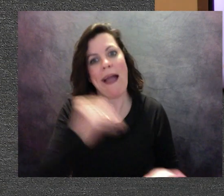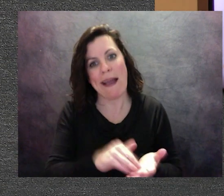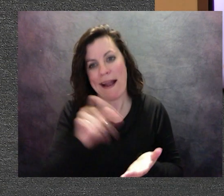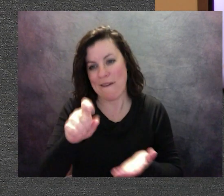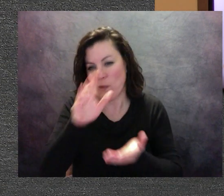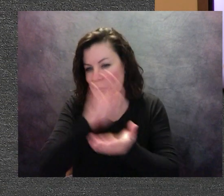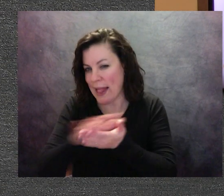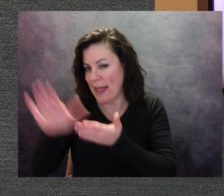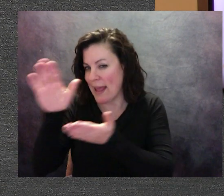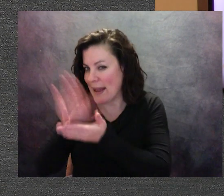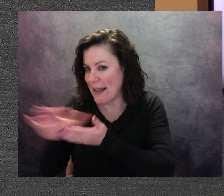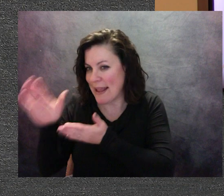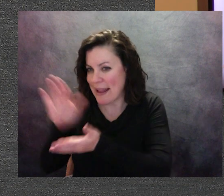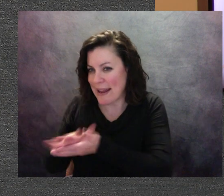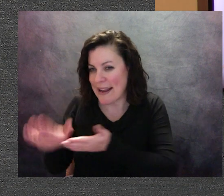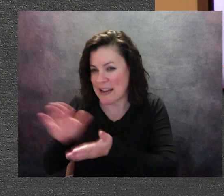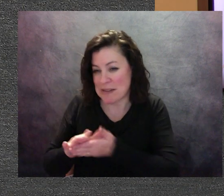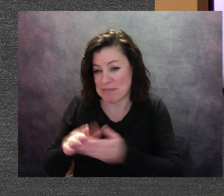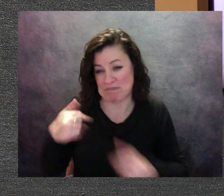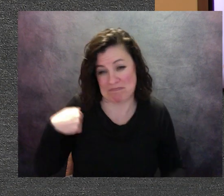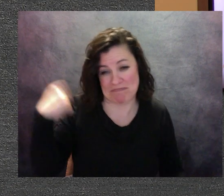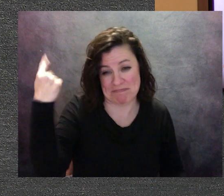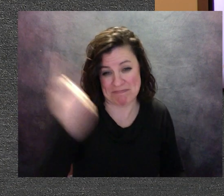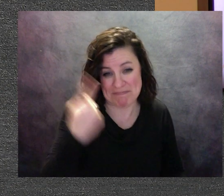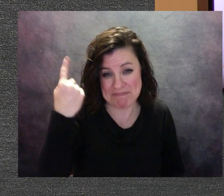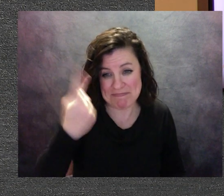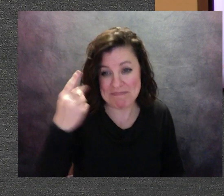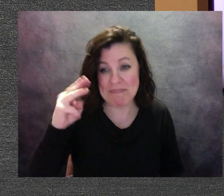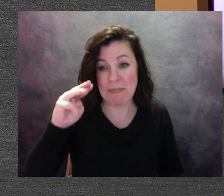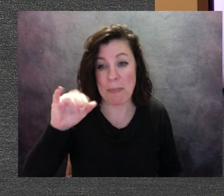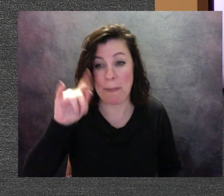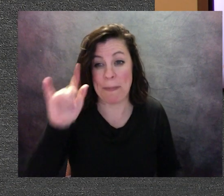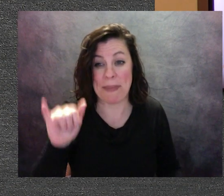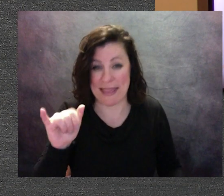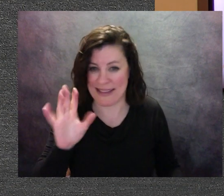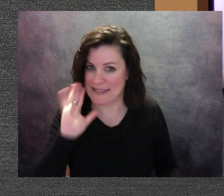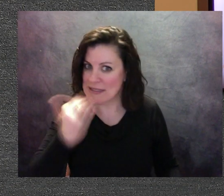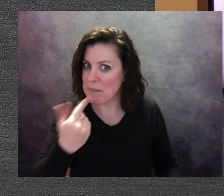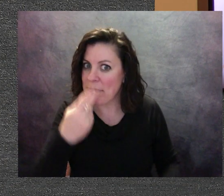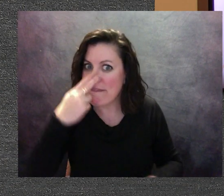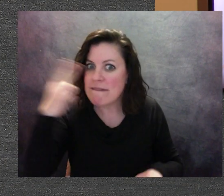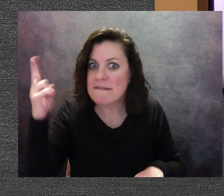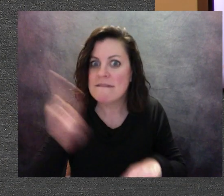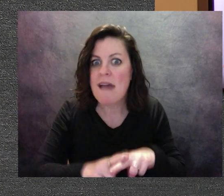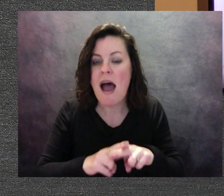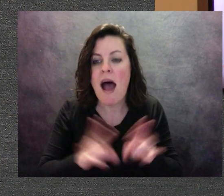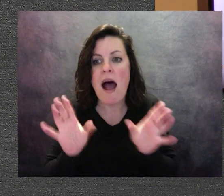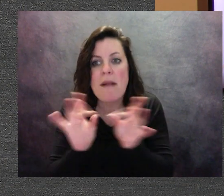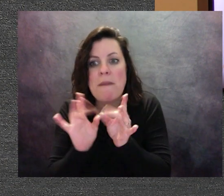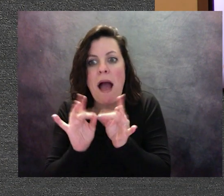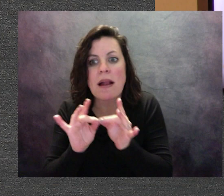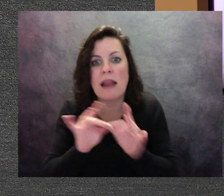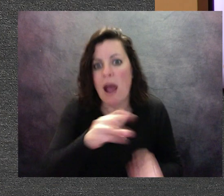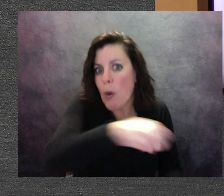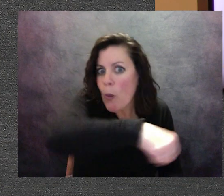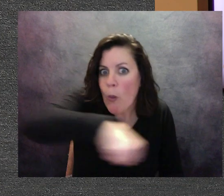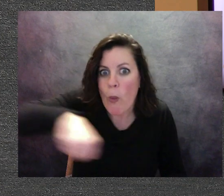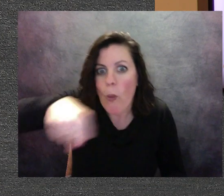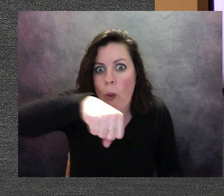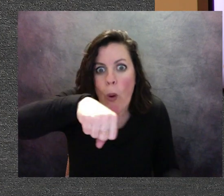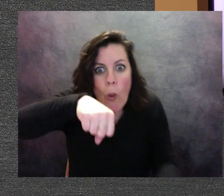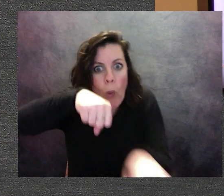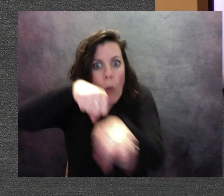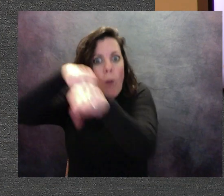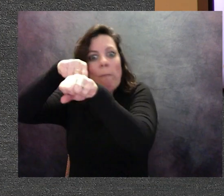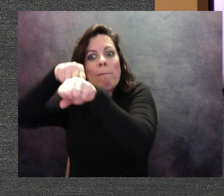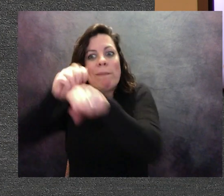And do you suppose Mickey is going to have a lot of fun picking those pins